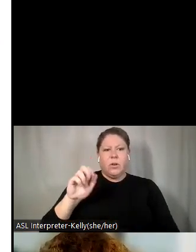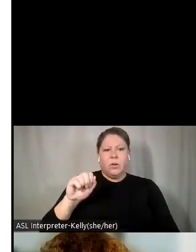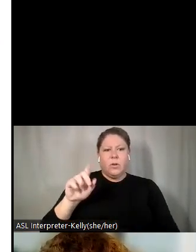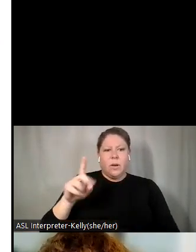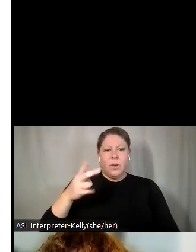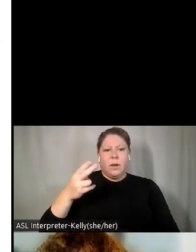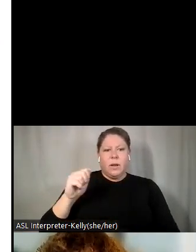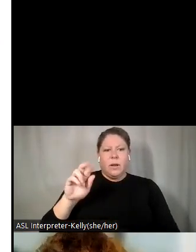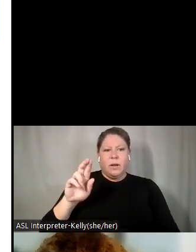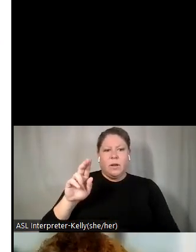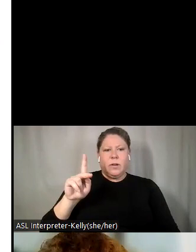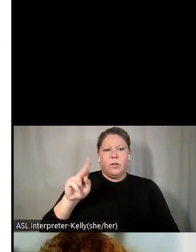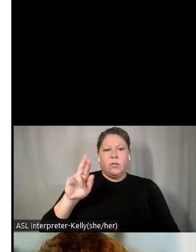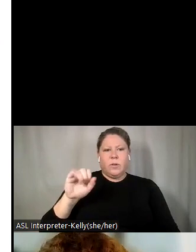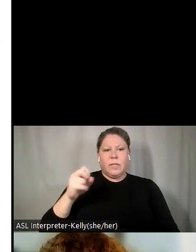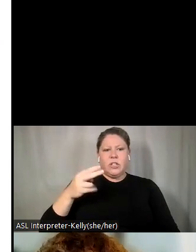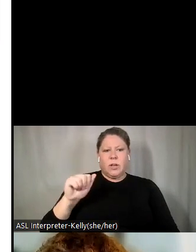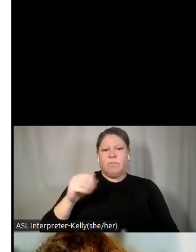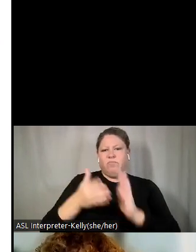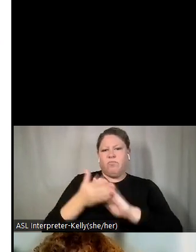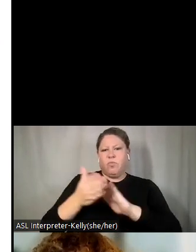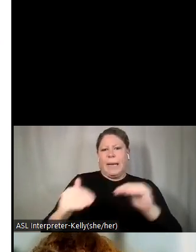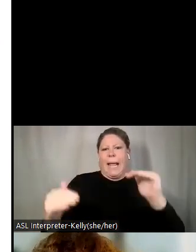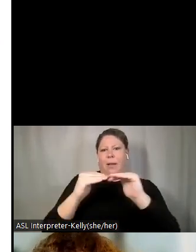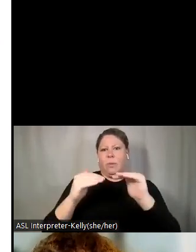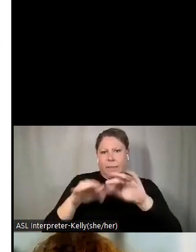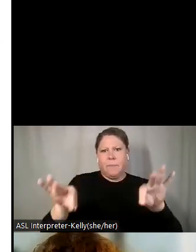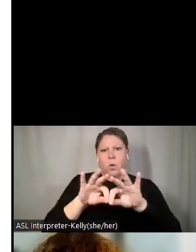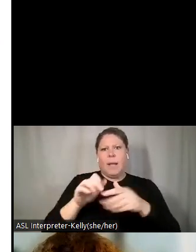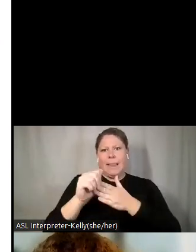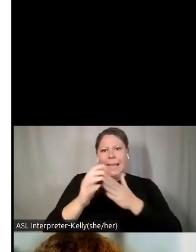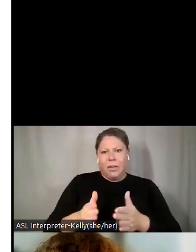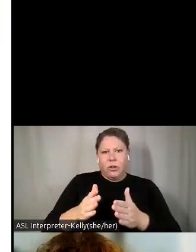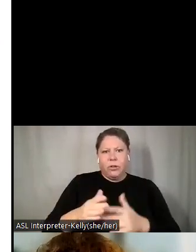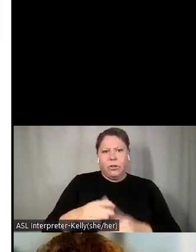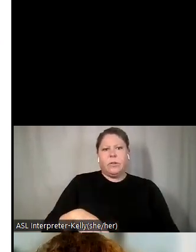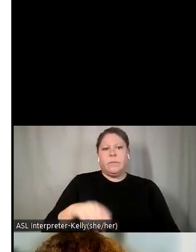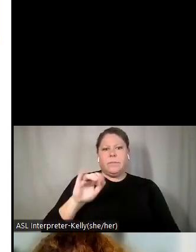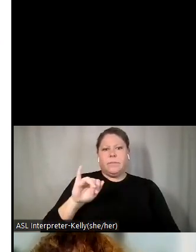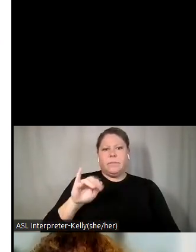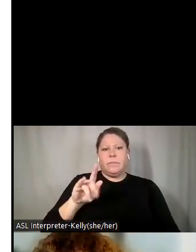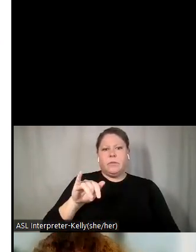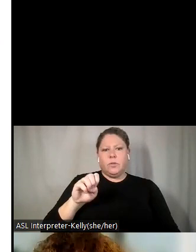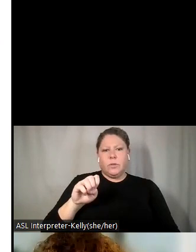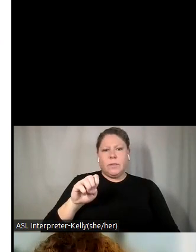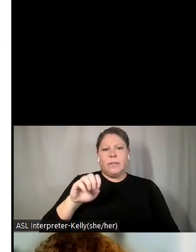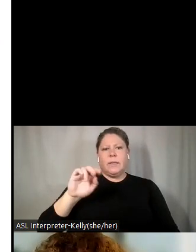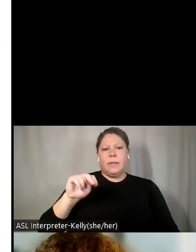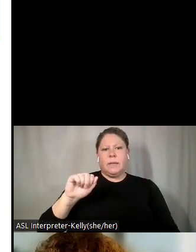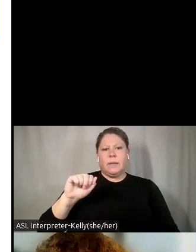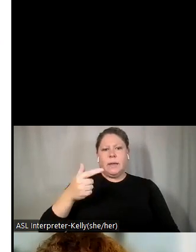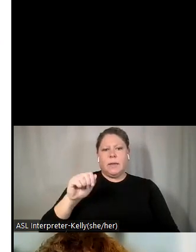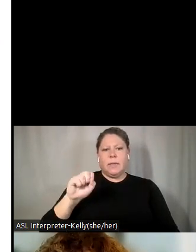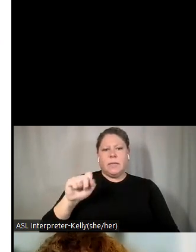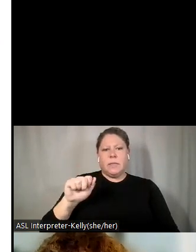equity area, also a very important leader. And Julie Nagasaco, Julia Aragon, who run the OPP,